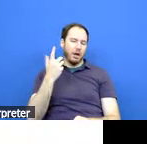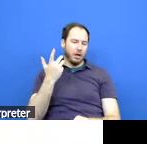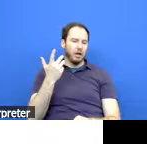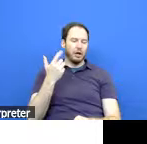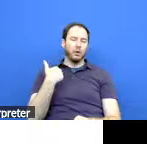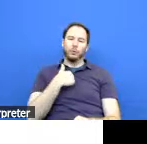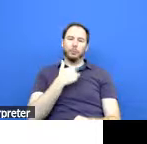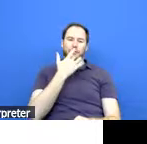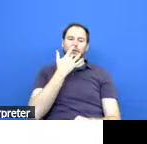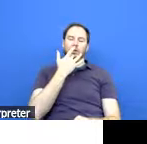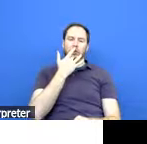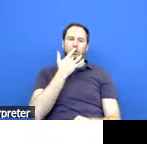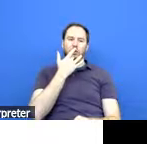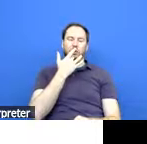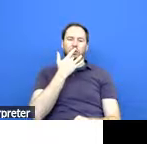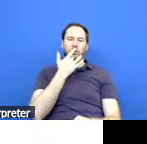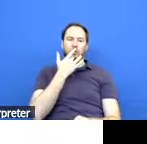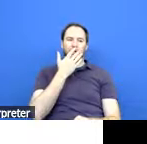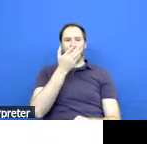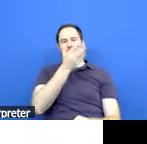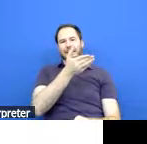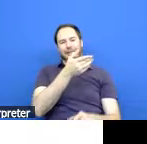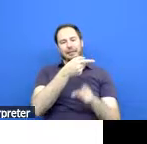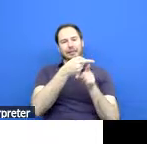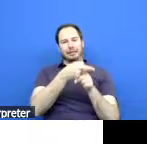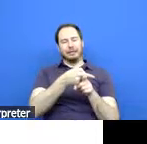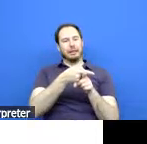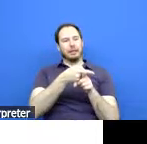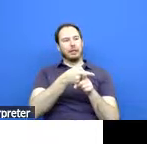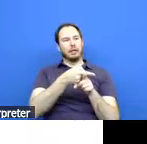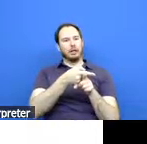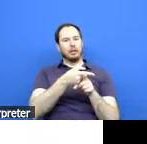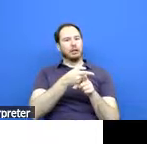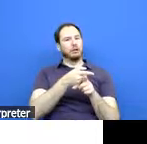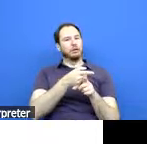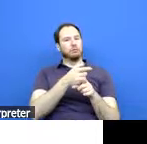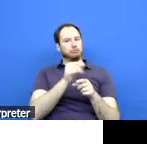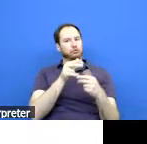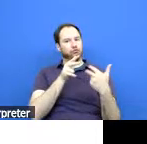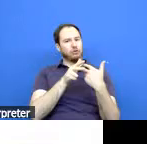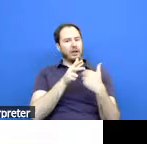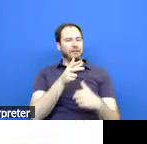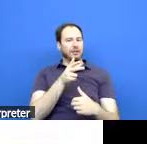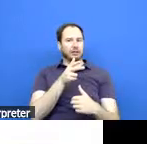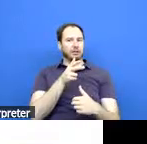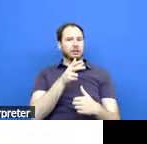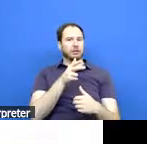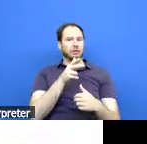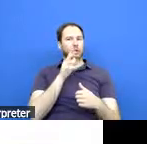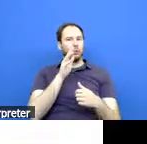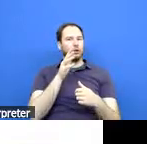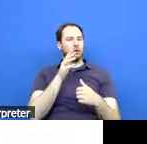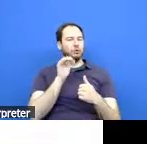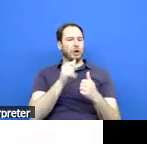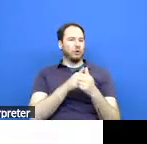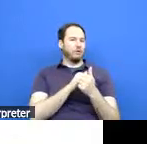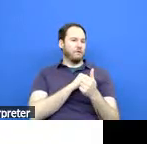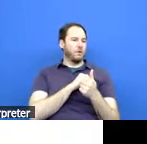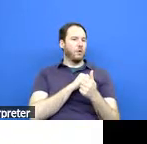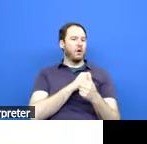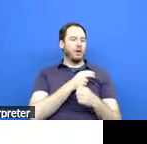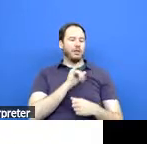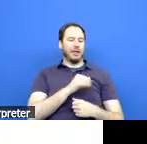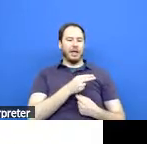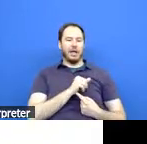we prefer that it's kind of laid out that, and it has been, that the traffic would essentially go away from the